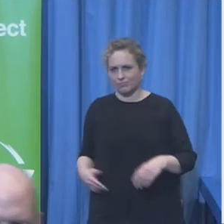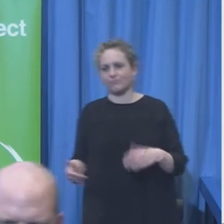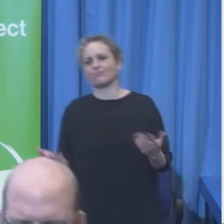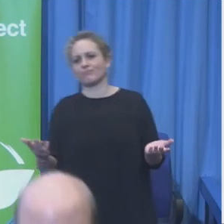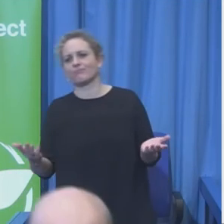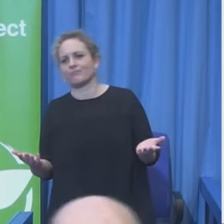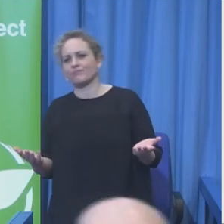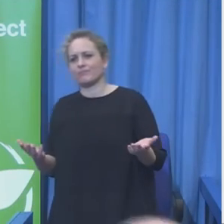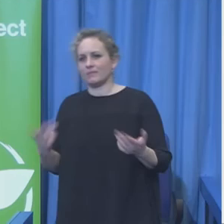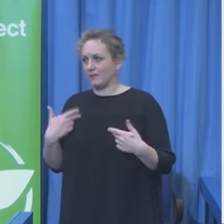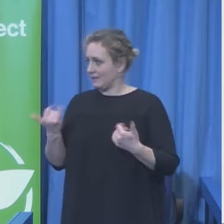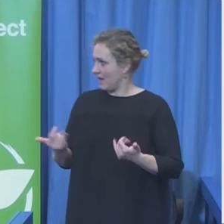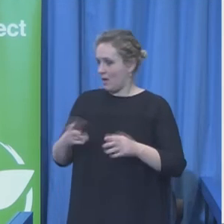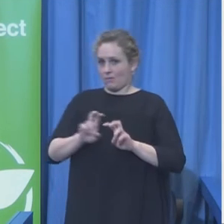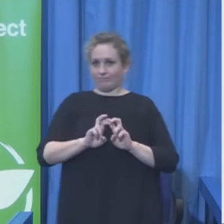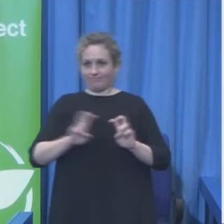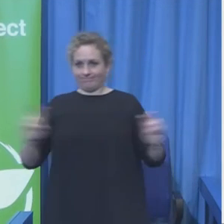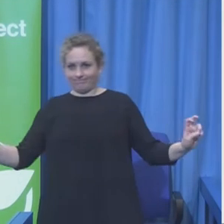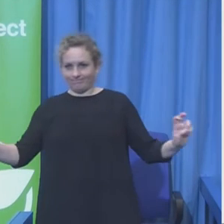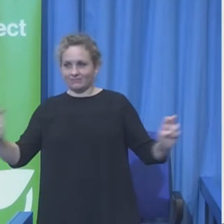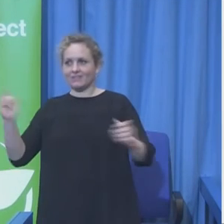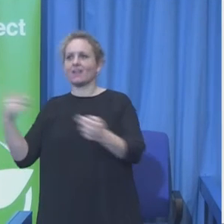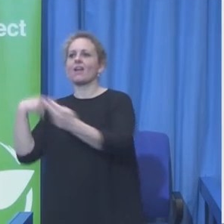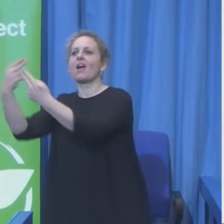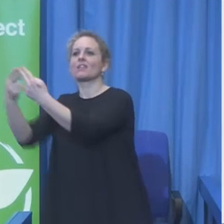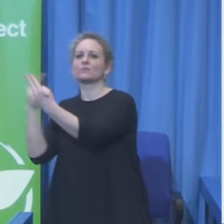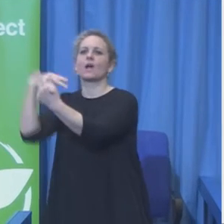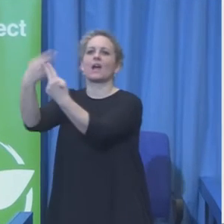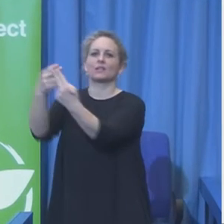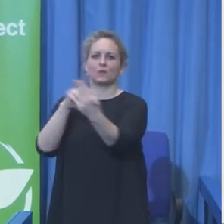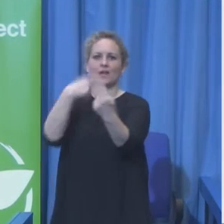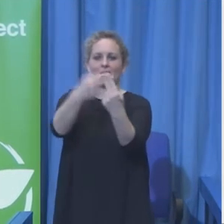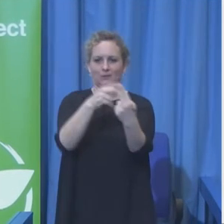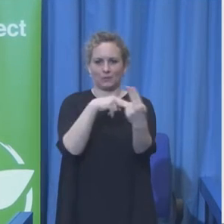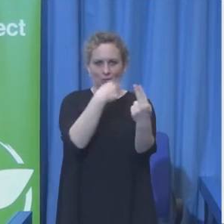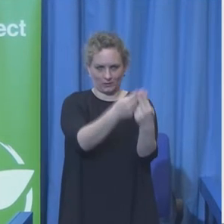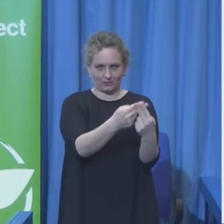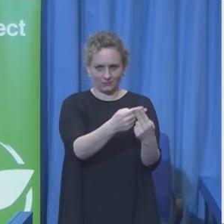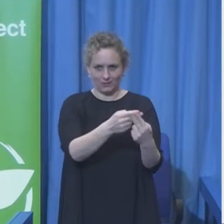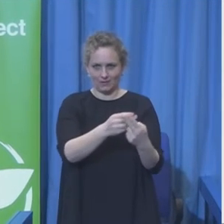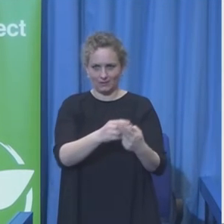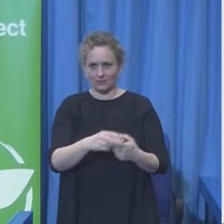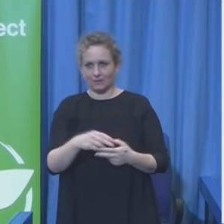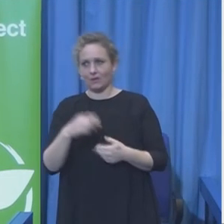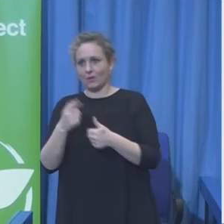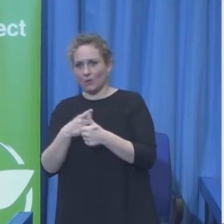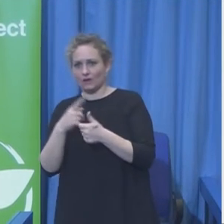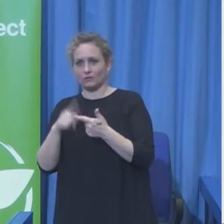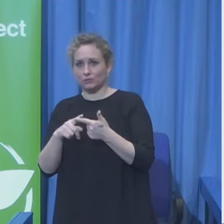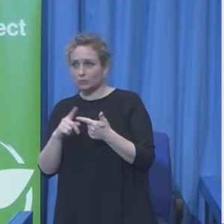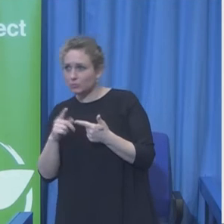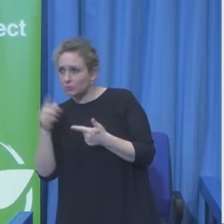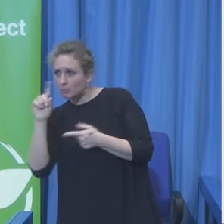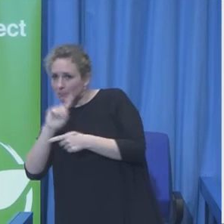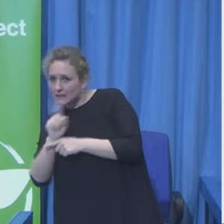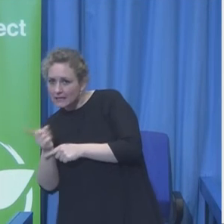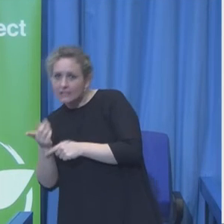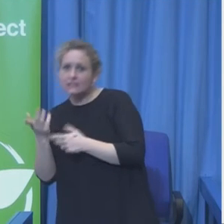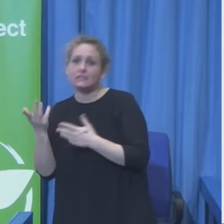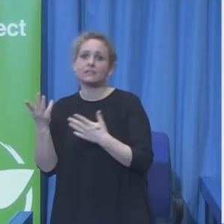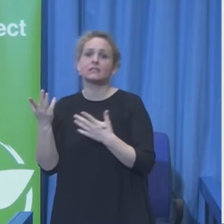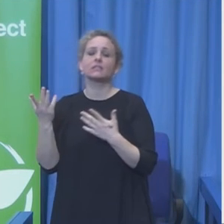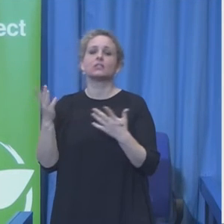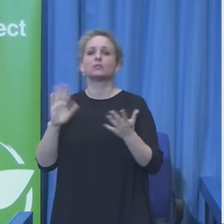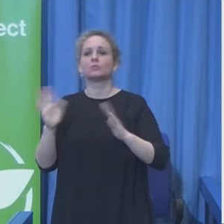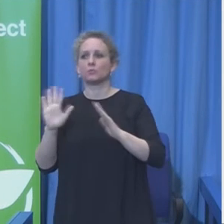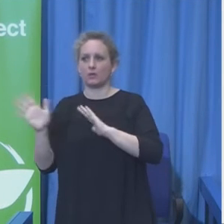raised directly to you. But all that in 1 or 2 minutes maximum, and also think about what sort of